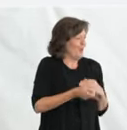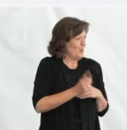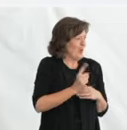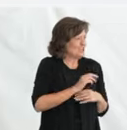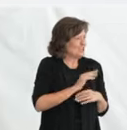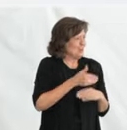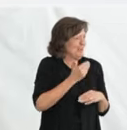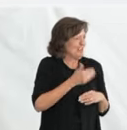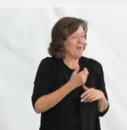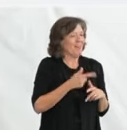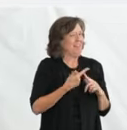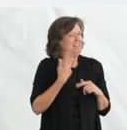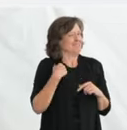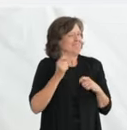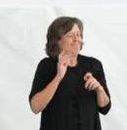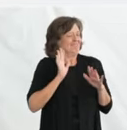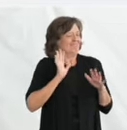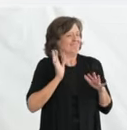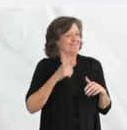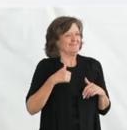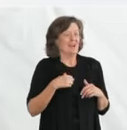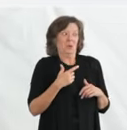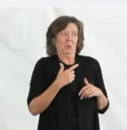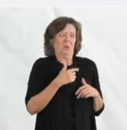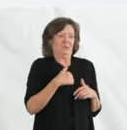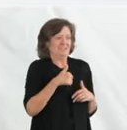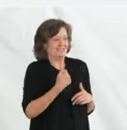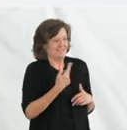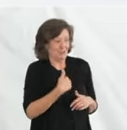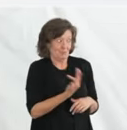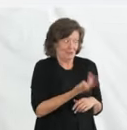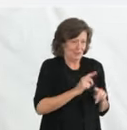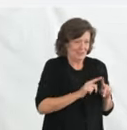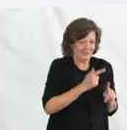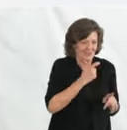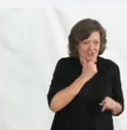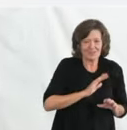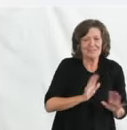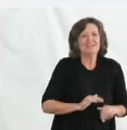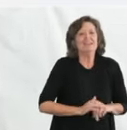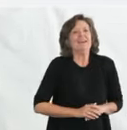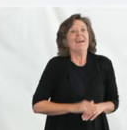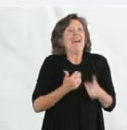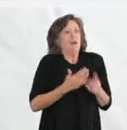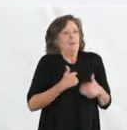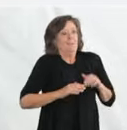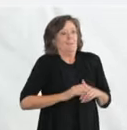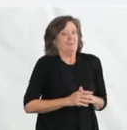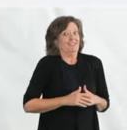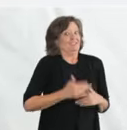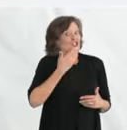No, I edited out three jokes right there. No, so if we weren't live streaming. So anyway.